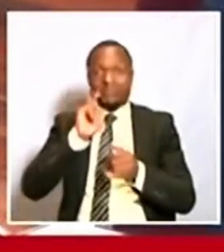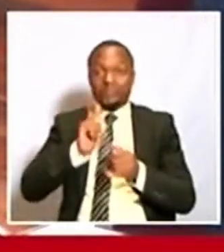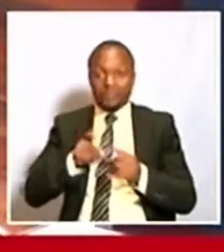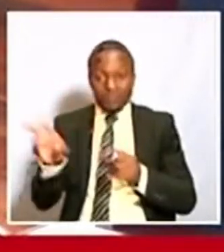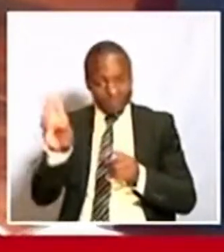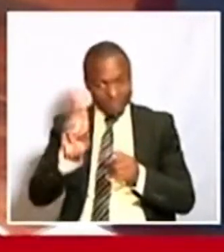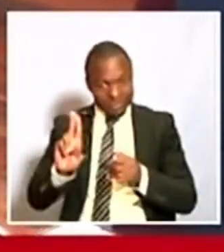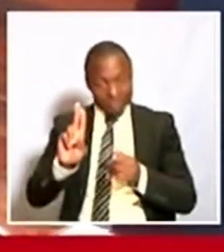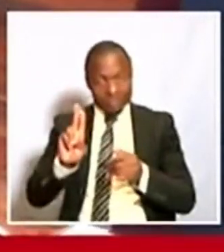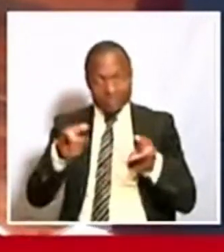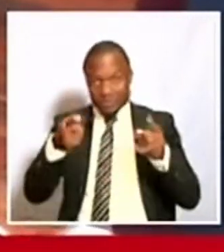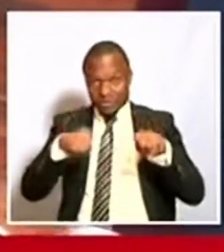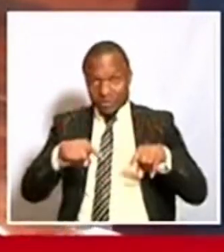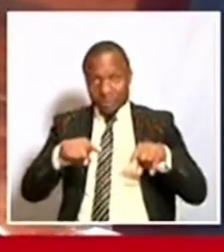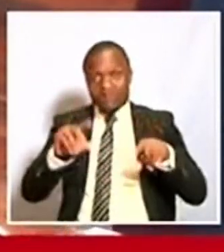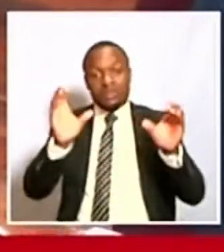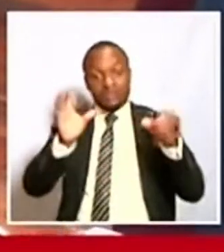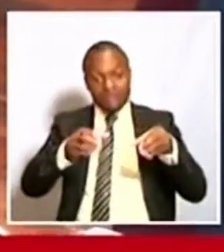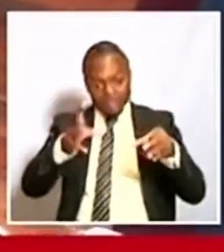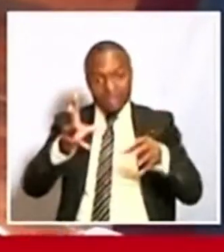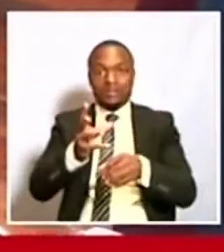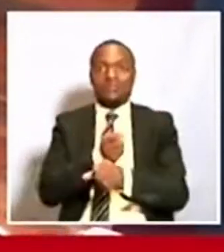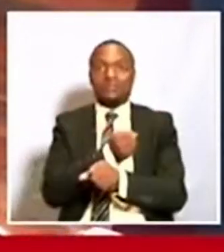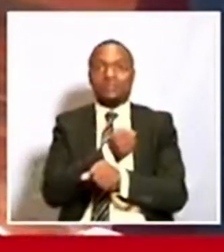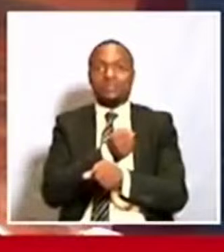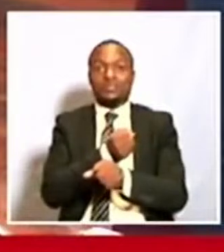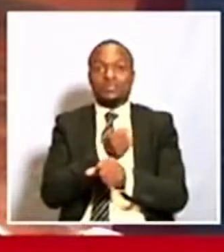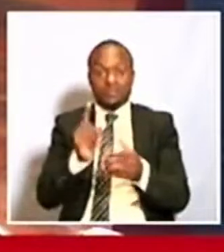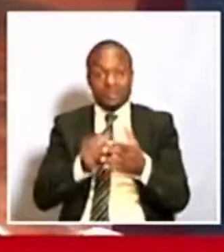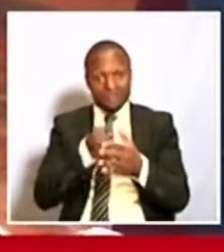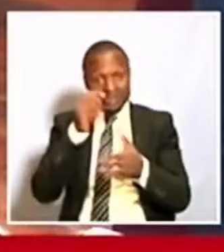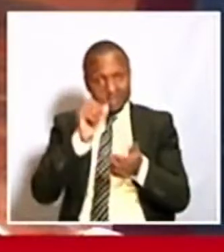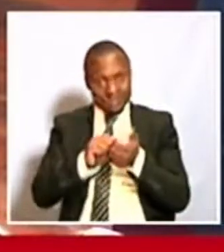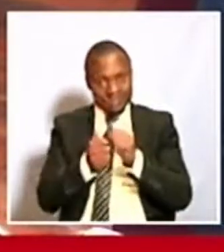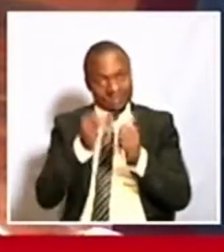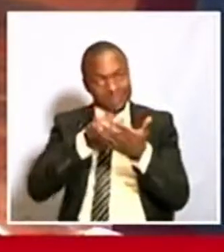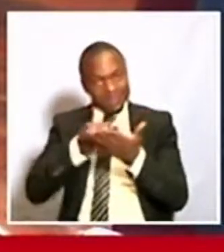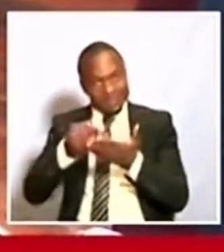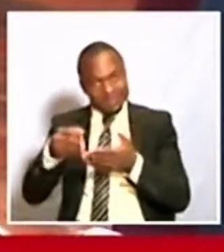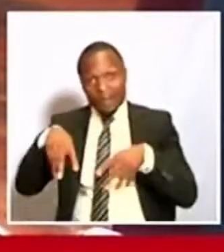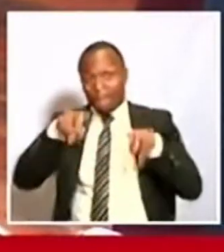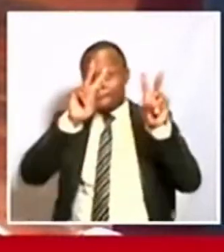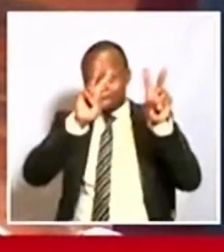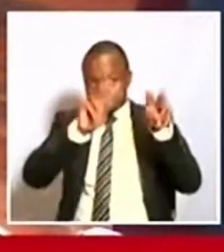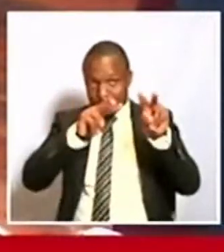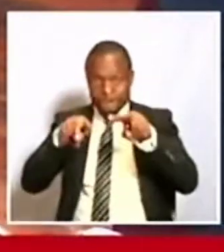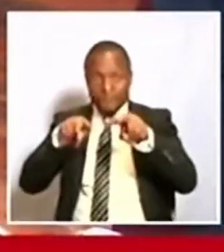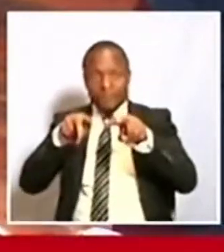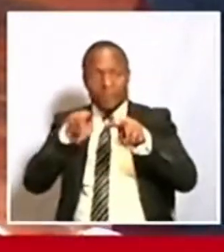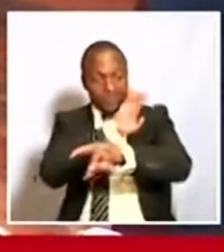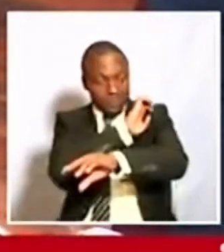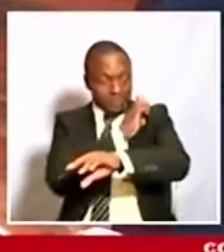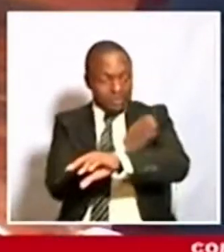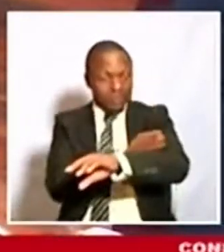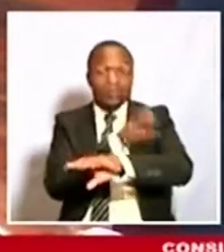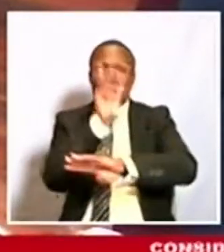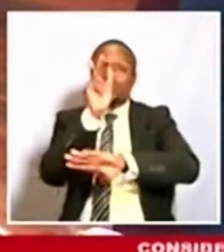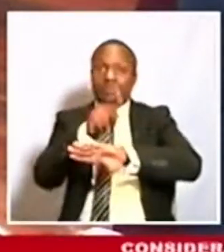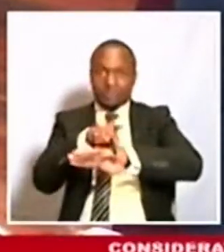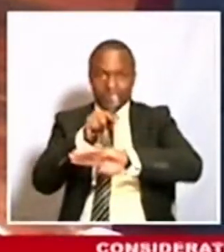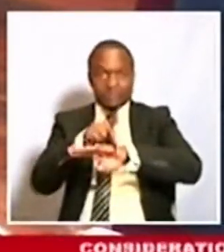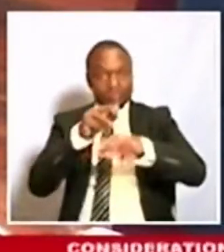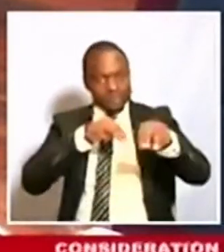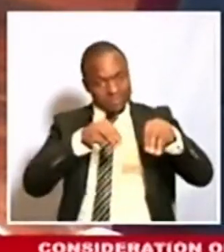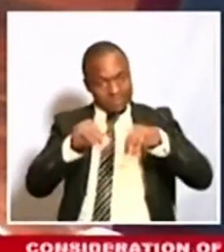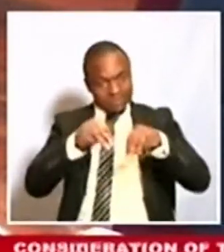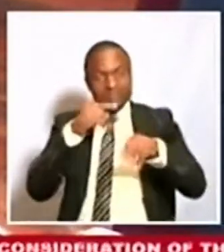by the council. The next query, failure to monitor empowerment projects. Management wishes